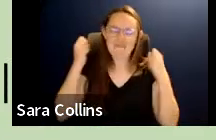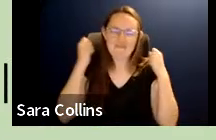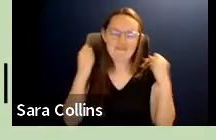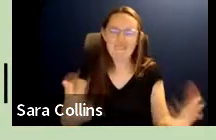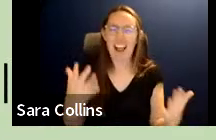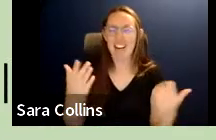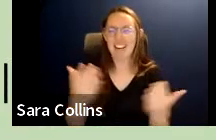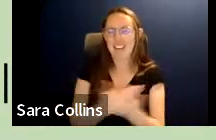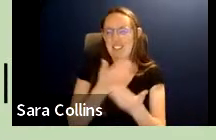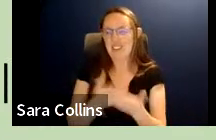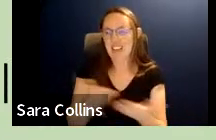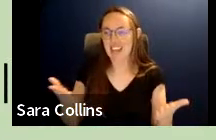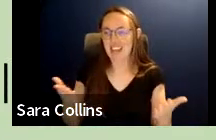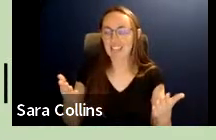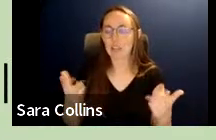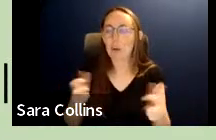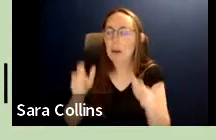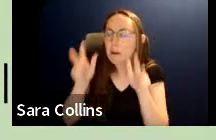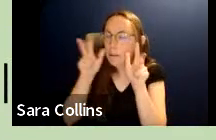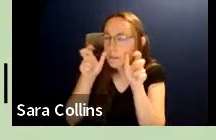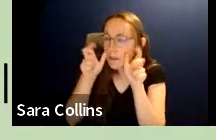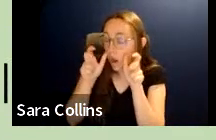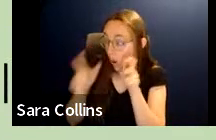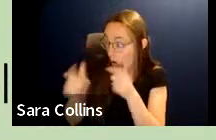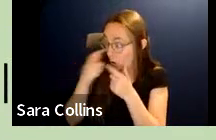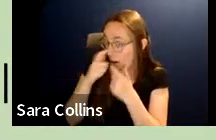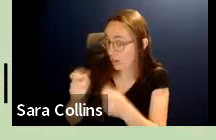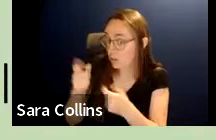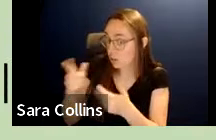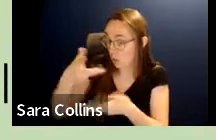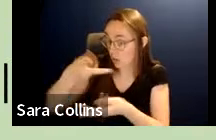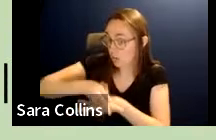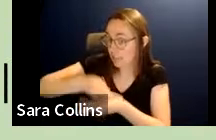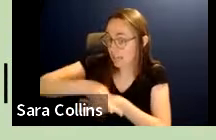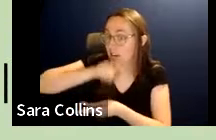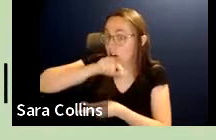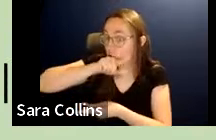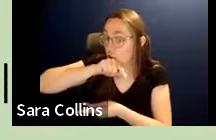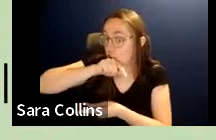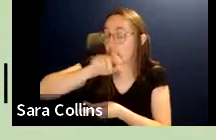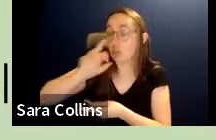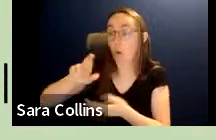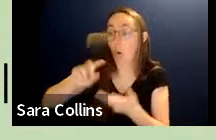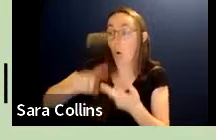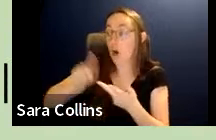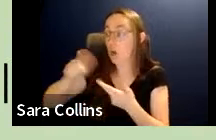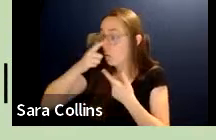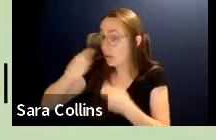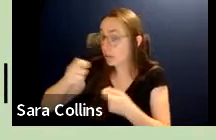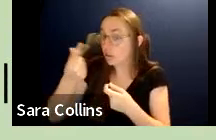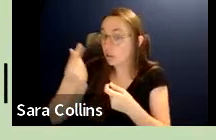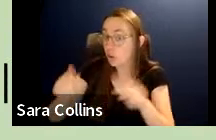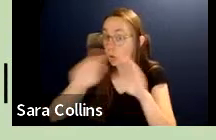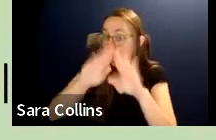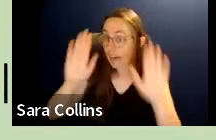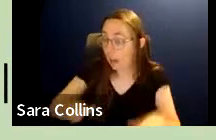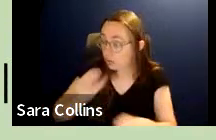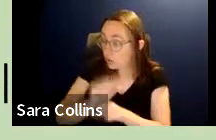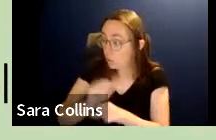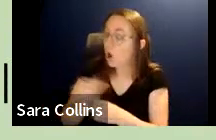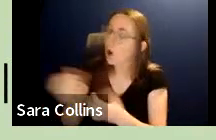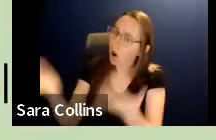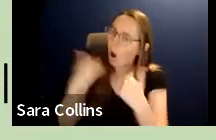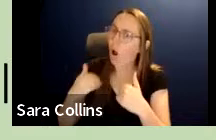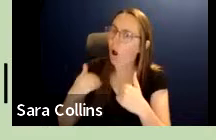people might be really interested in caring for chickens, for example, or really interested in greenhouse work. And we